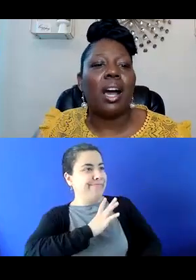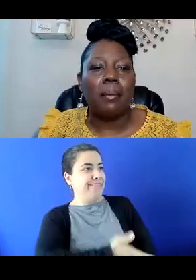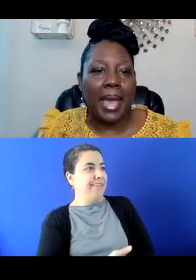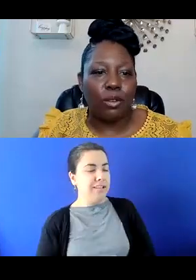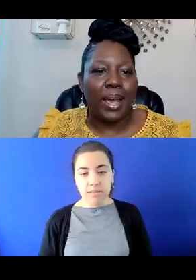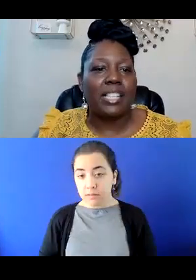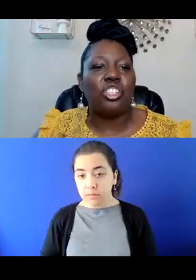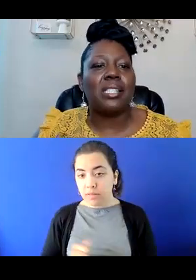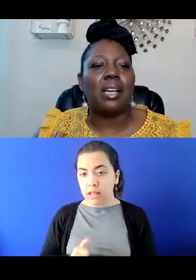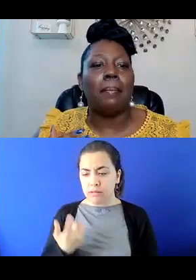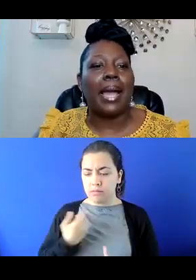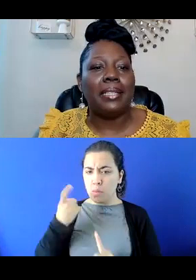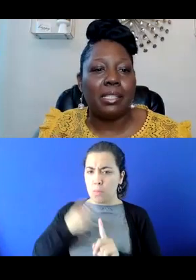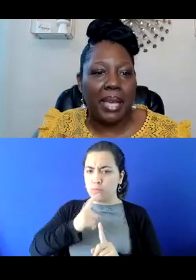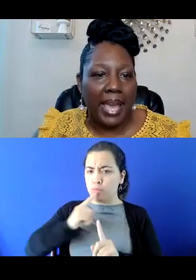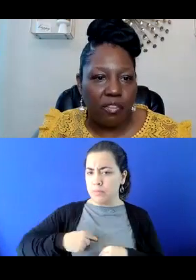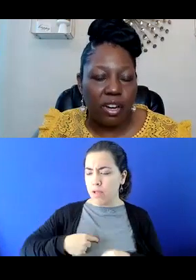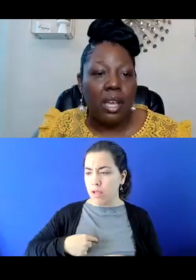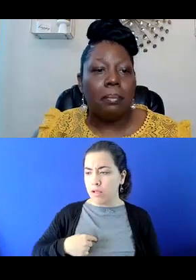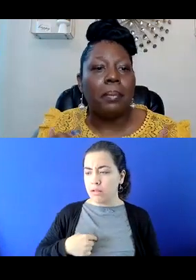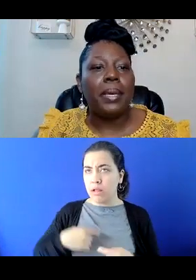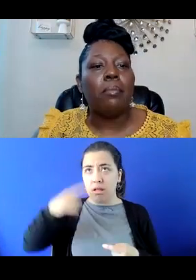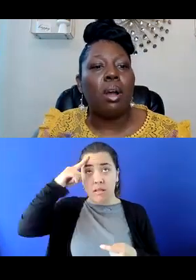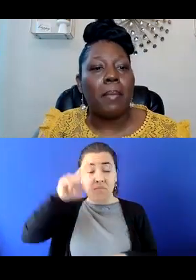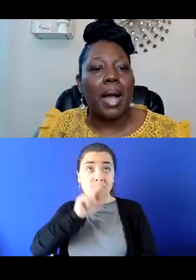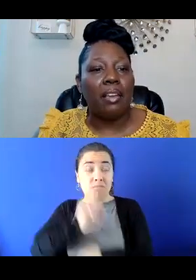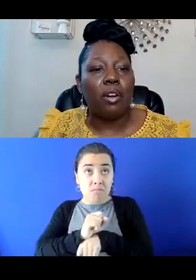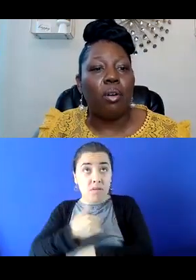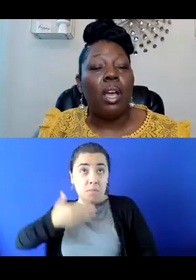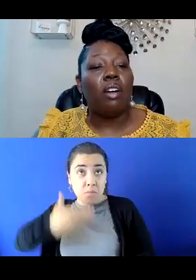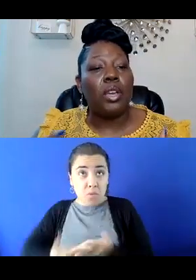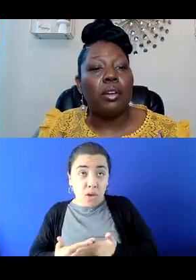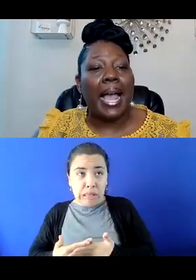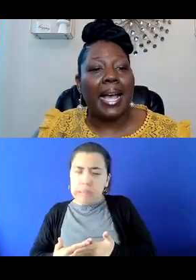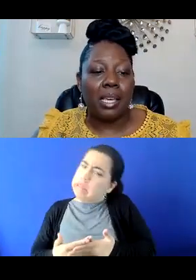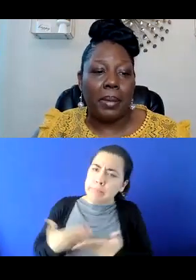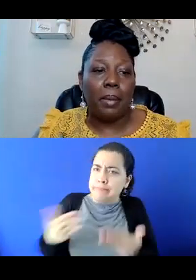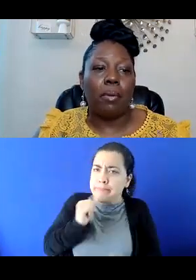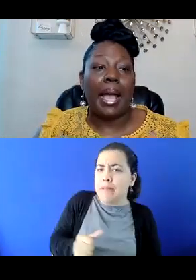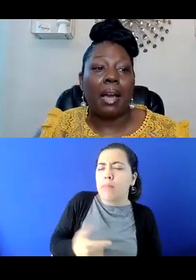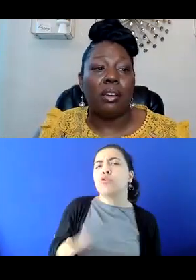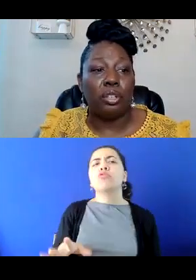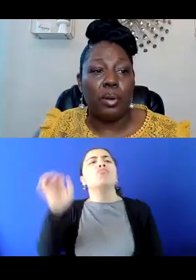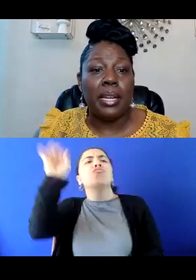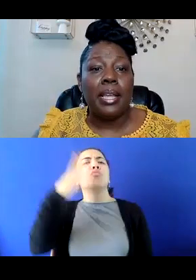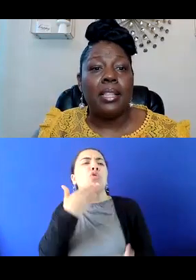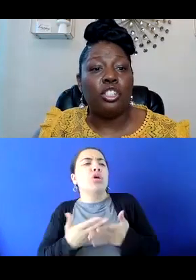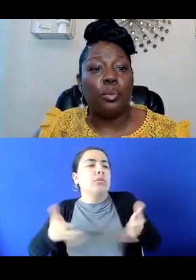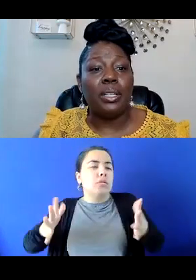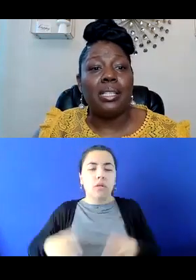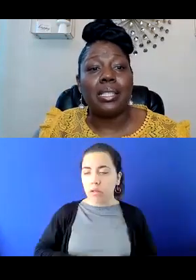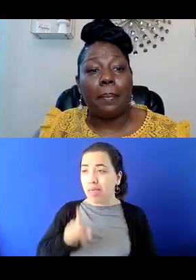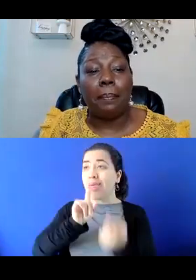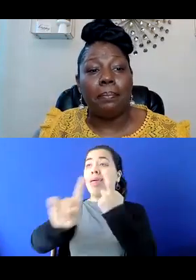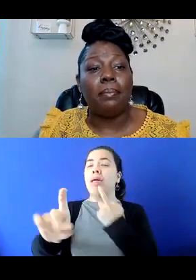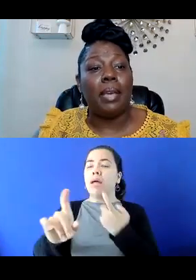it's automatic, right? It's just a mindless behavior. But be more mindful of when you're asking people how they're doing, that you're